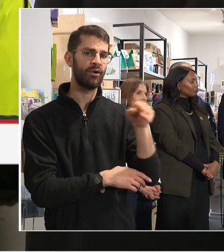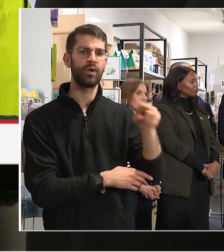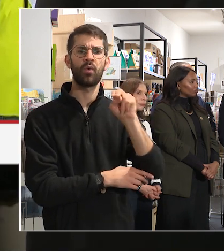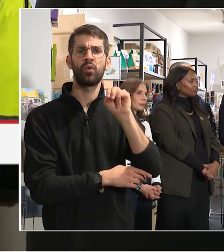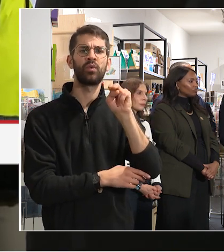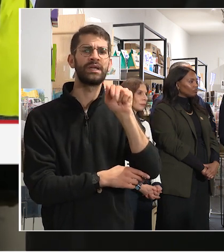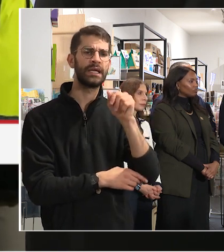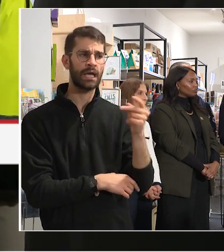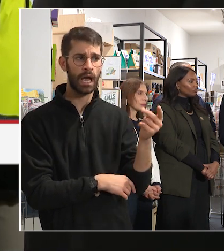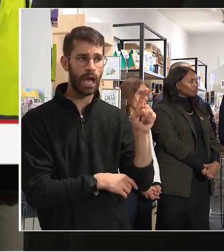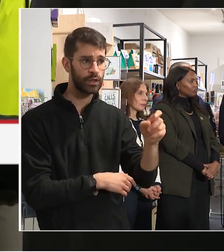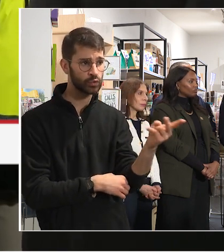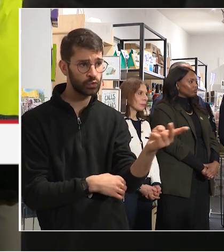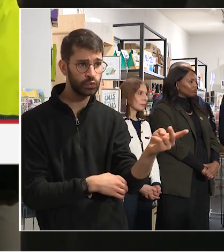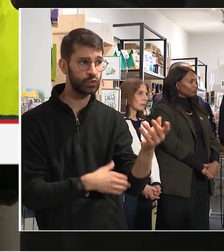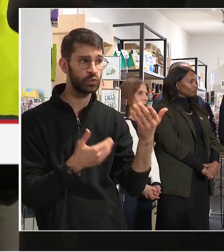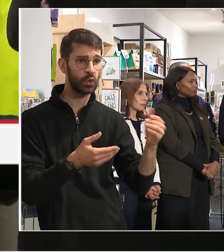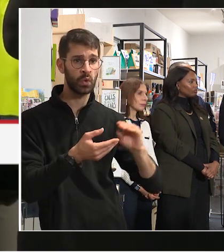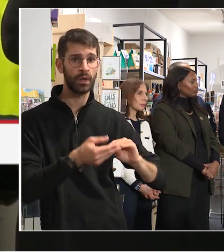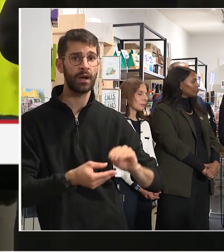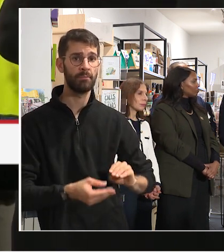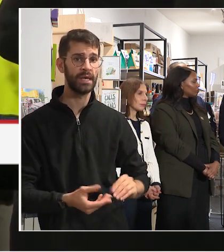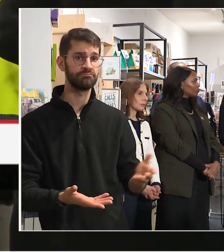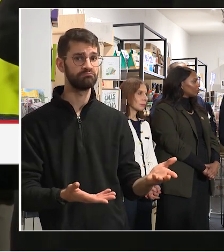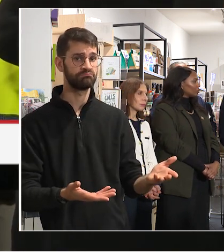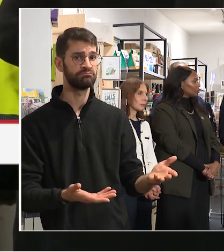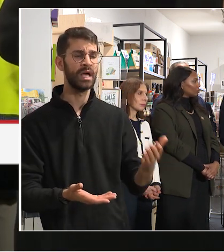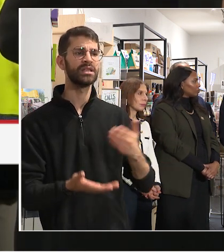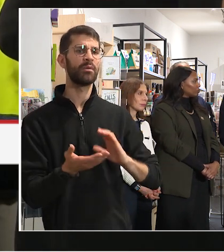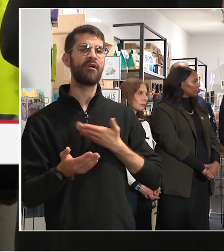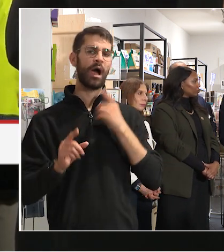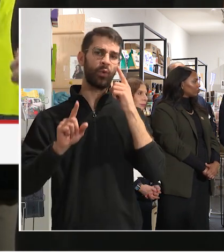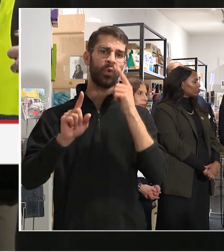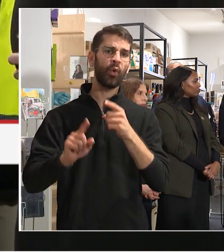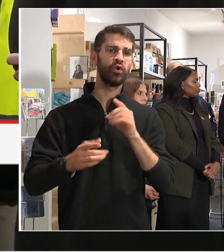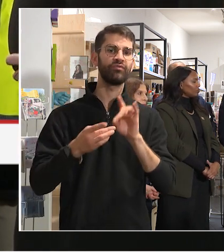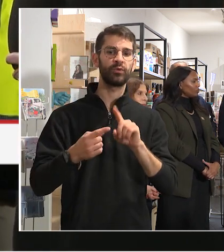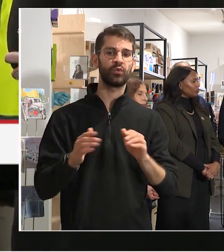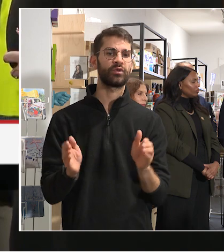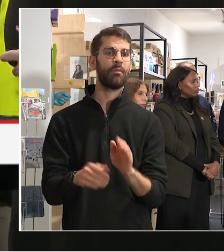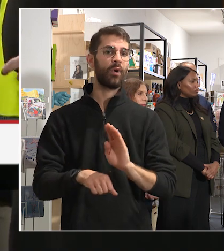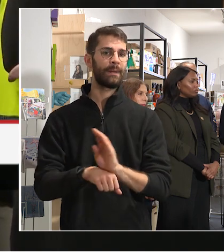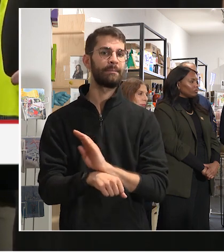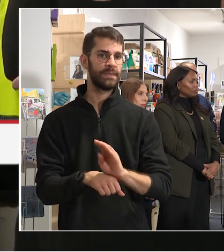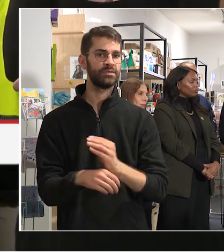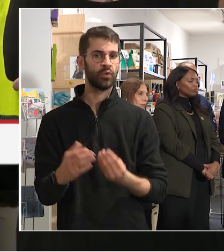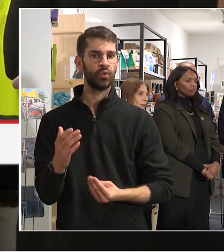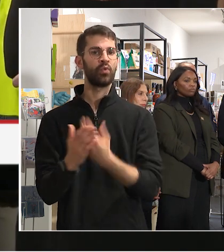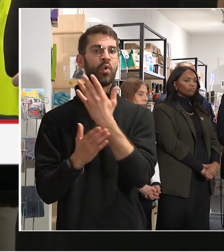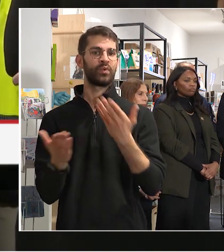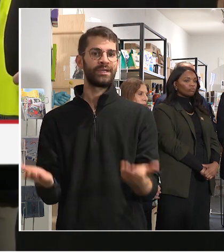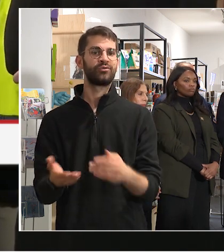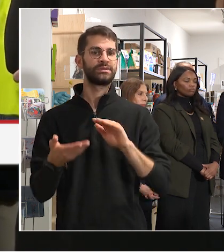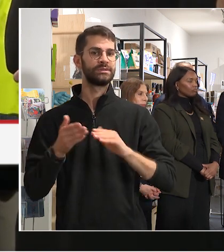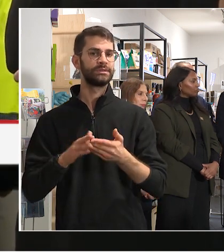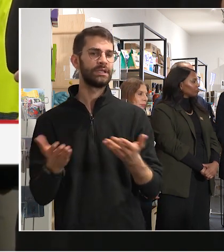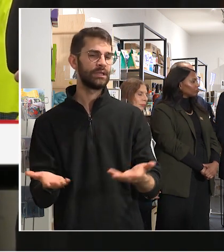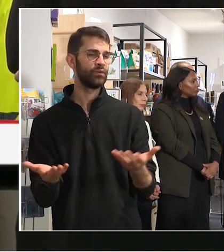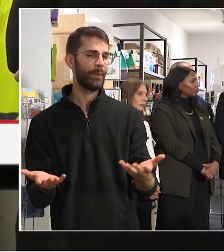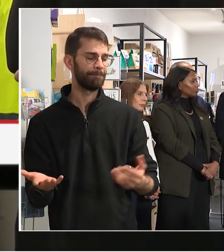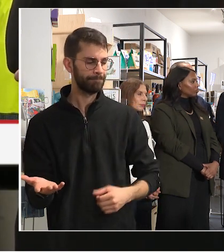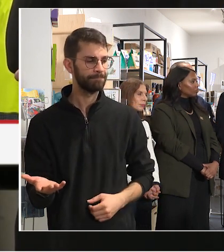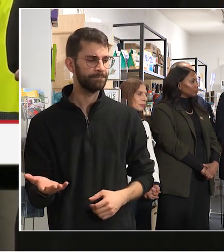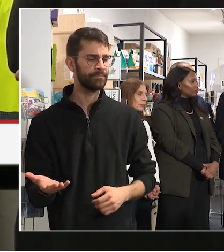more about some of the goals that we have set as it relates to small business growth in the city and